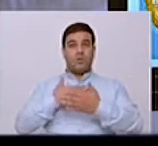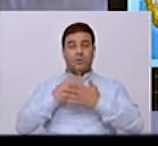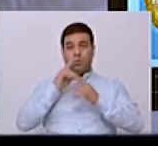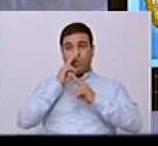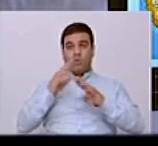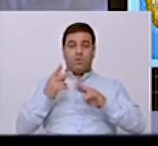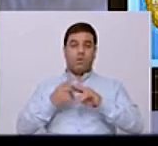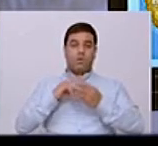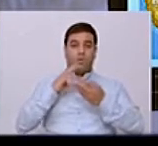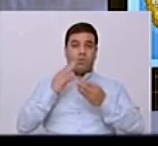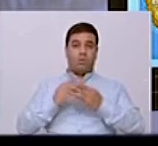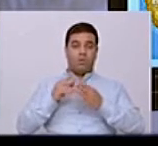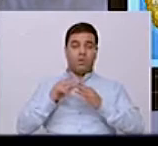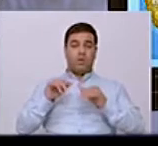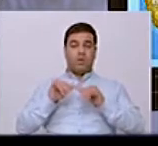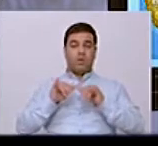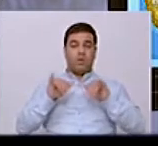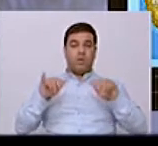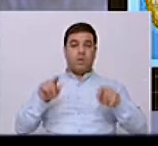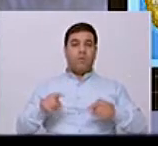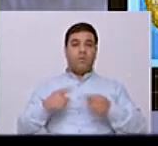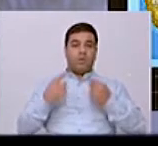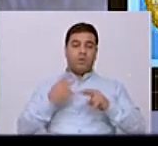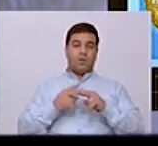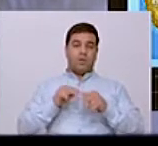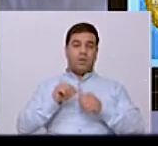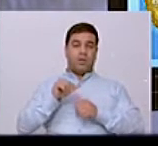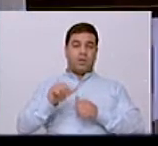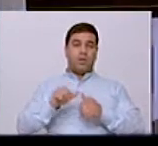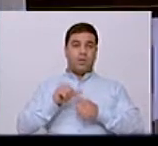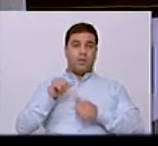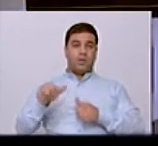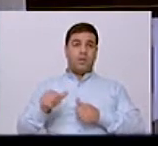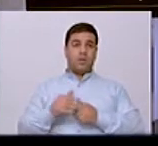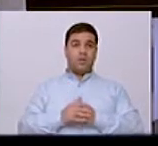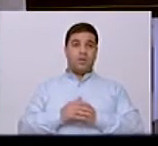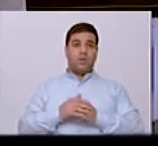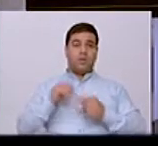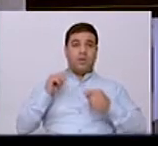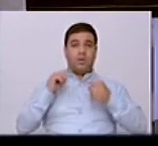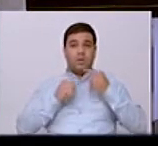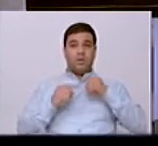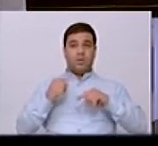ko'rsatish sohalarining rivojlanganligi bilan ajralib turadi. Demak, iqtisodiy